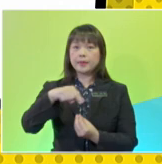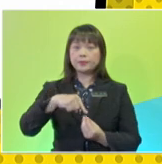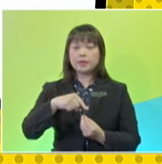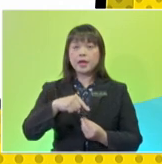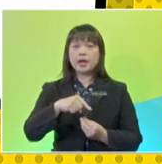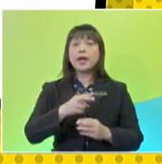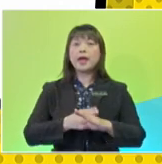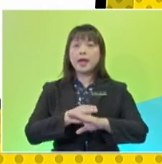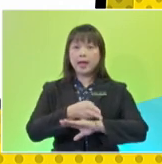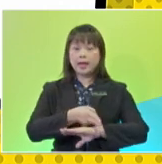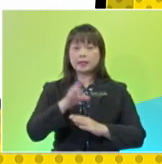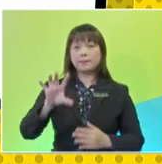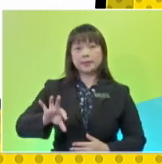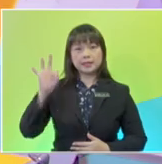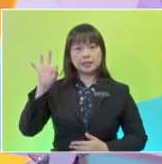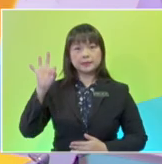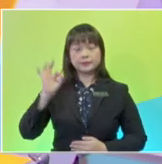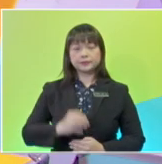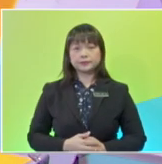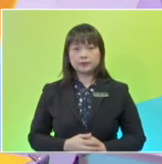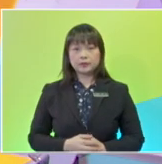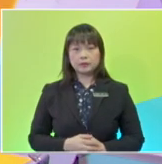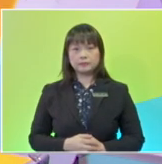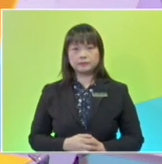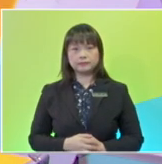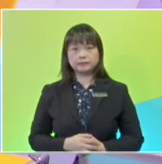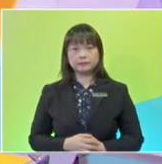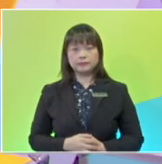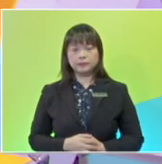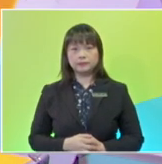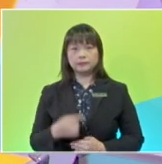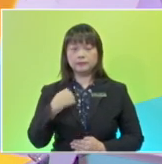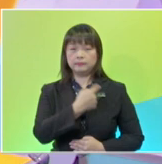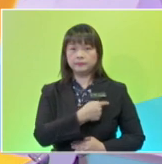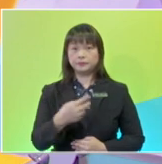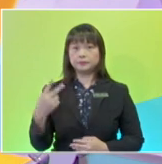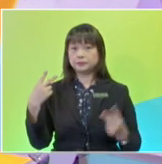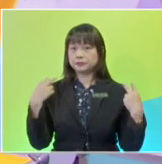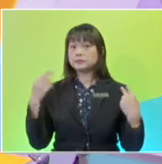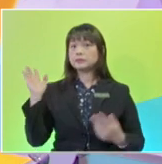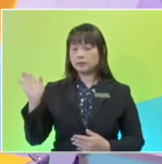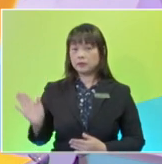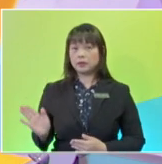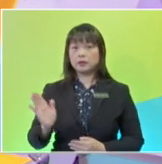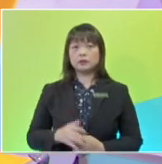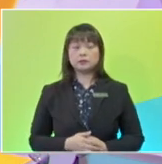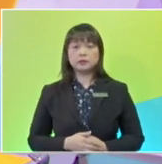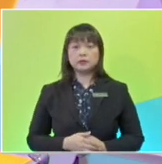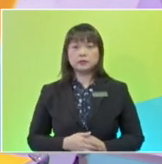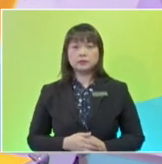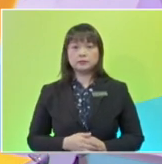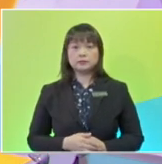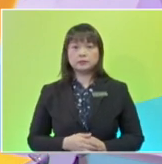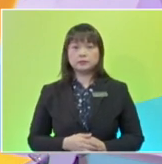Yes. So in front of us, we have this recall. This dates. Mixture, right? So we have the red dates and the goji berry.